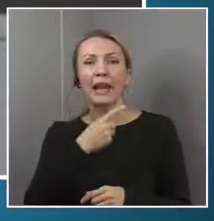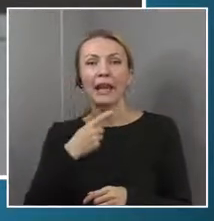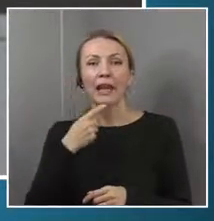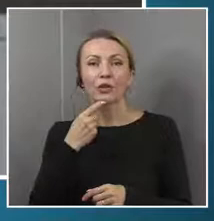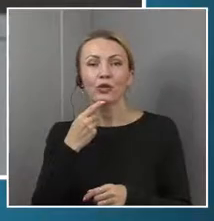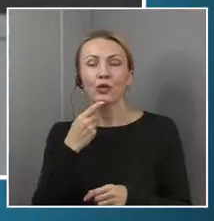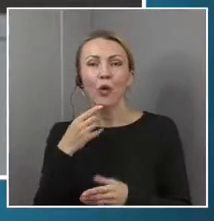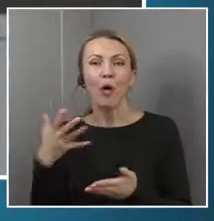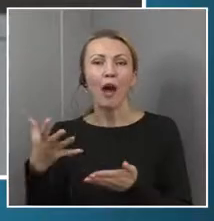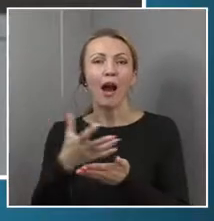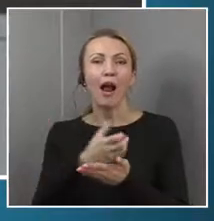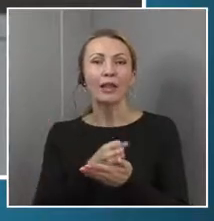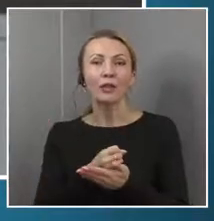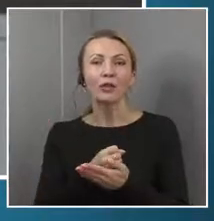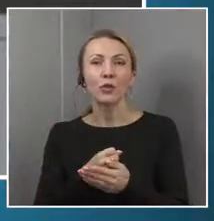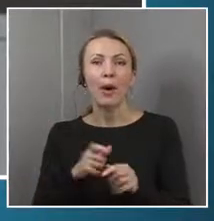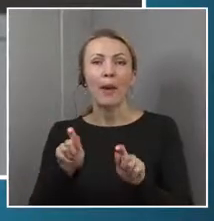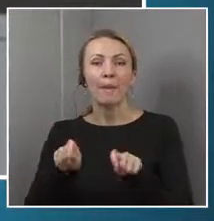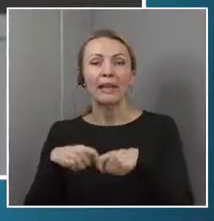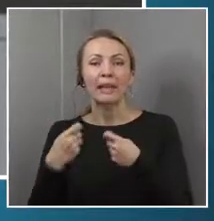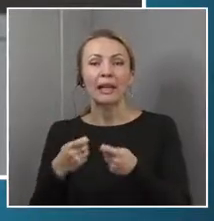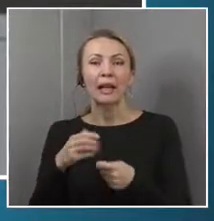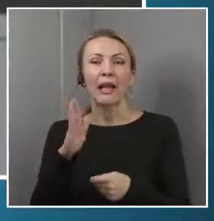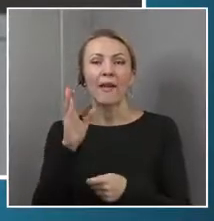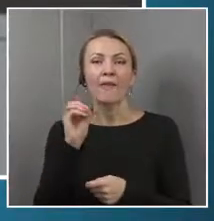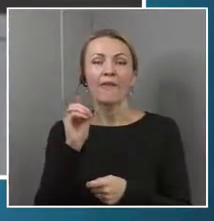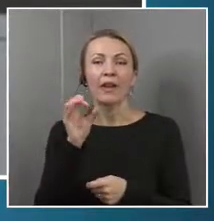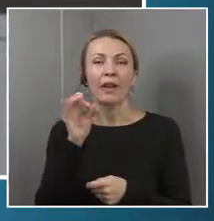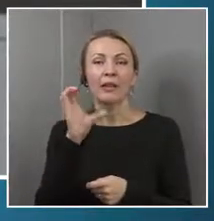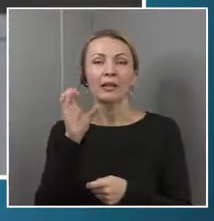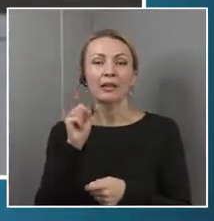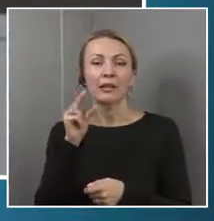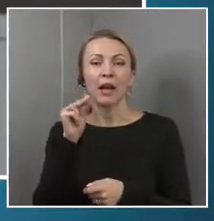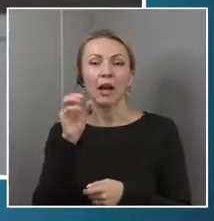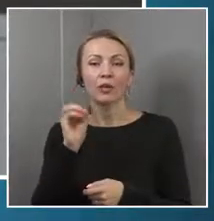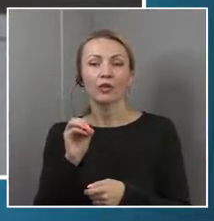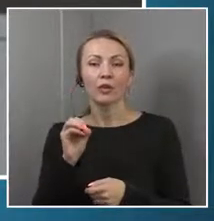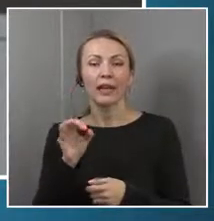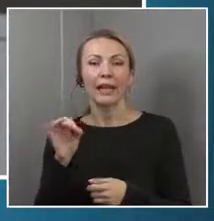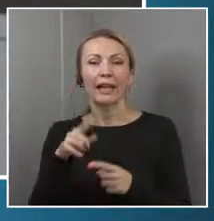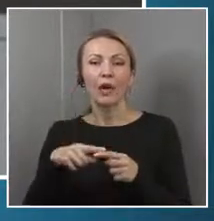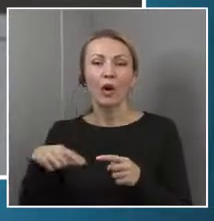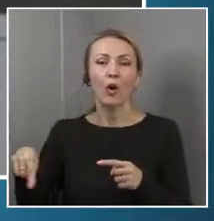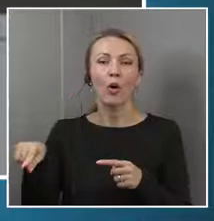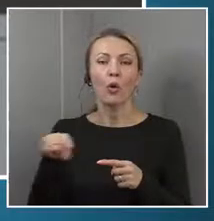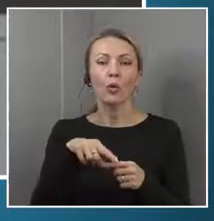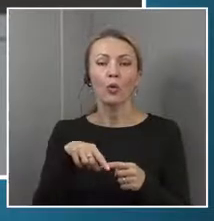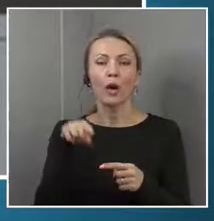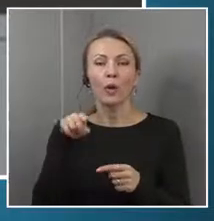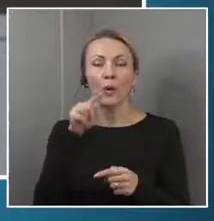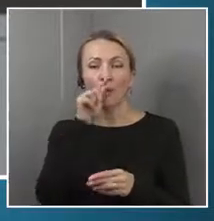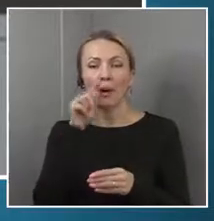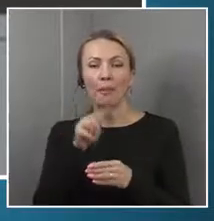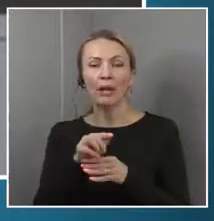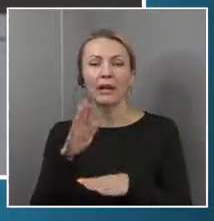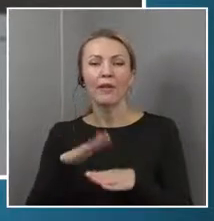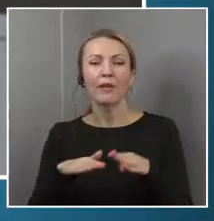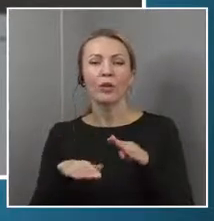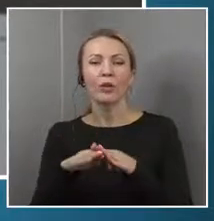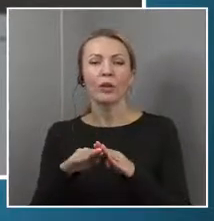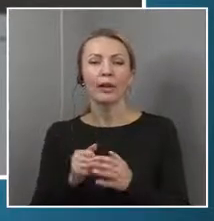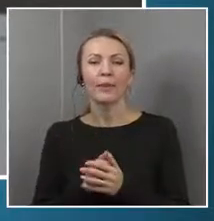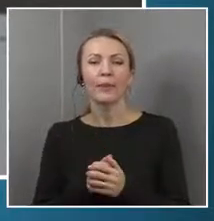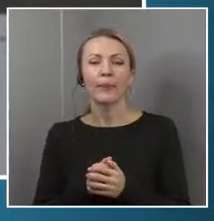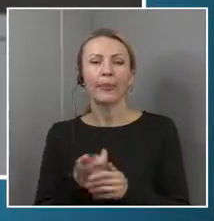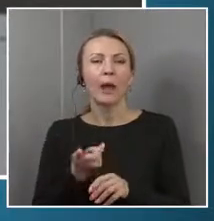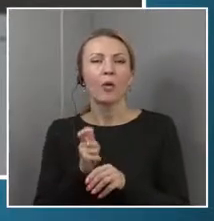to a private collector, and then it was bought by Gianni Versace, and then I bought